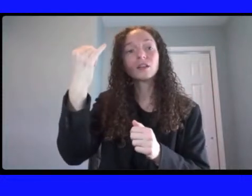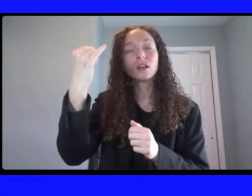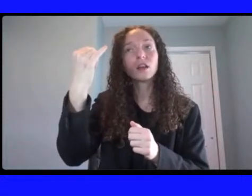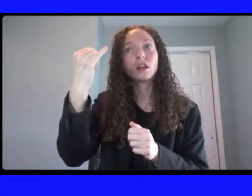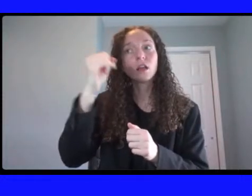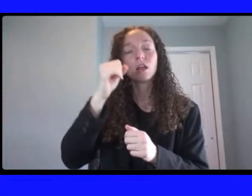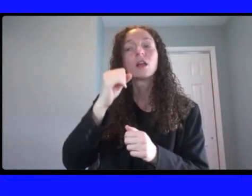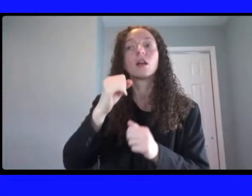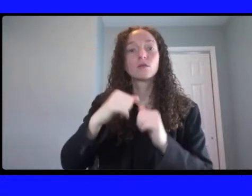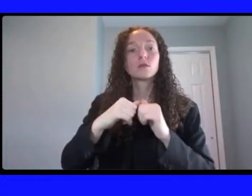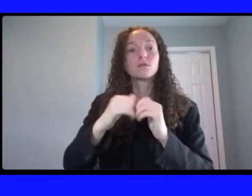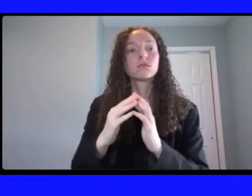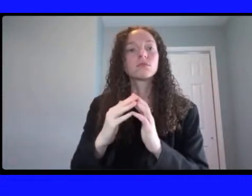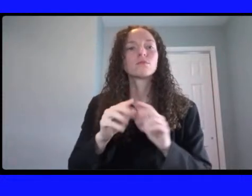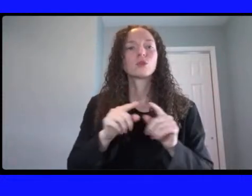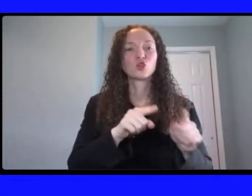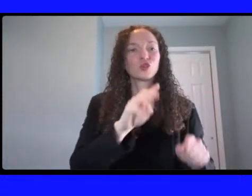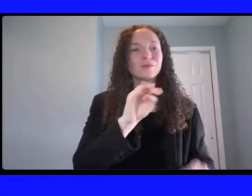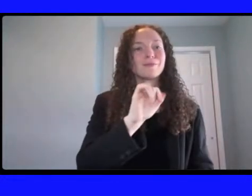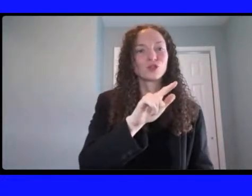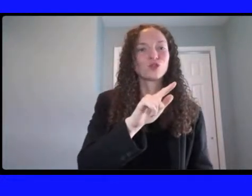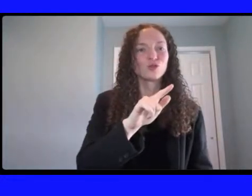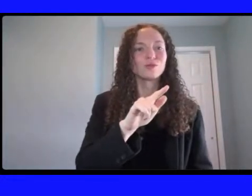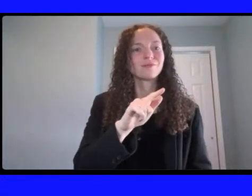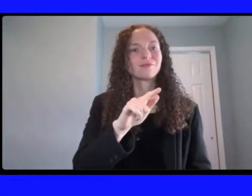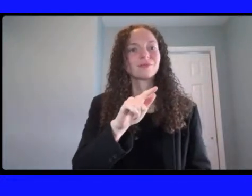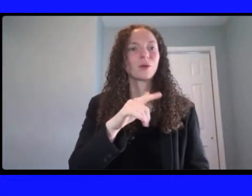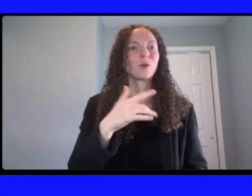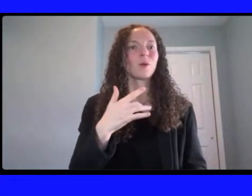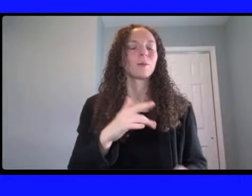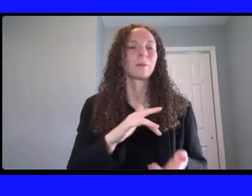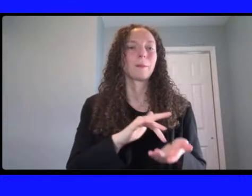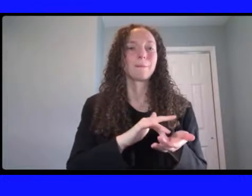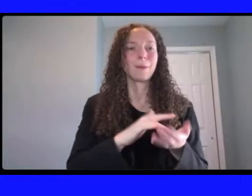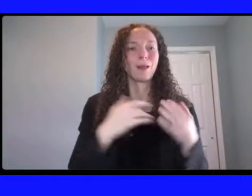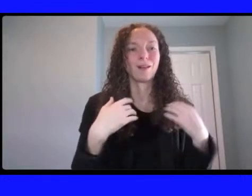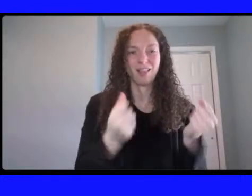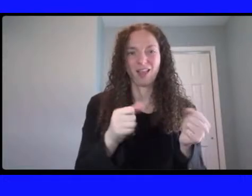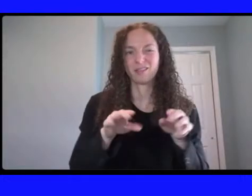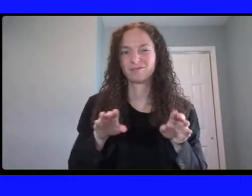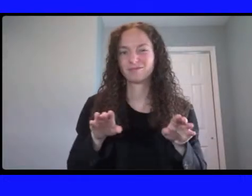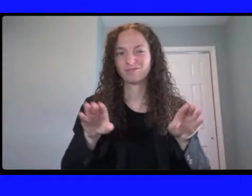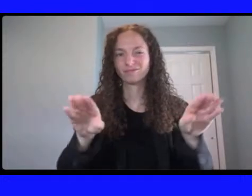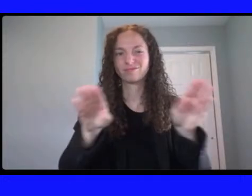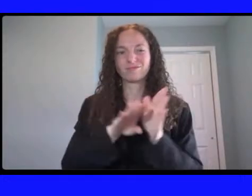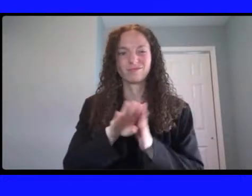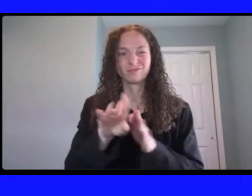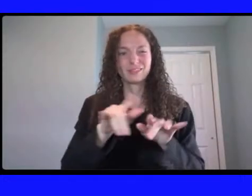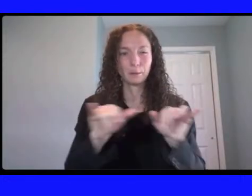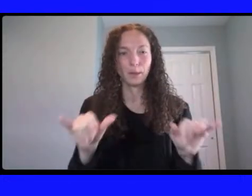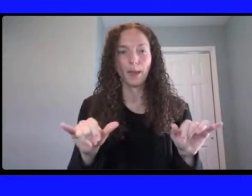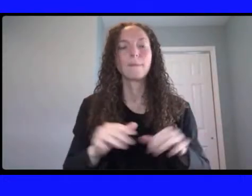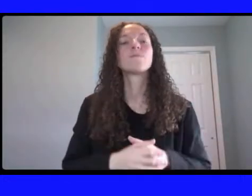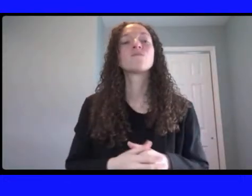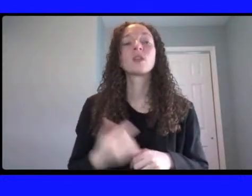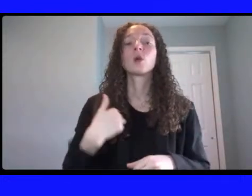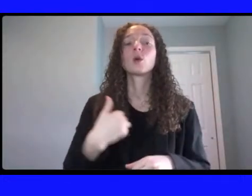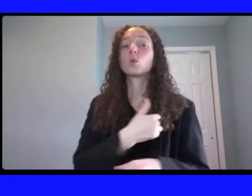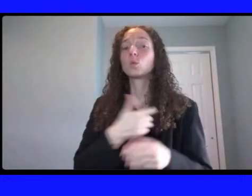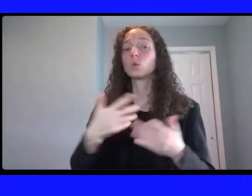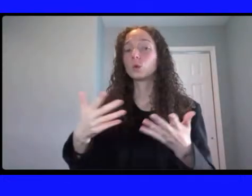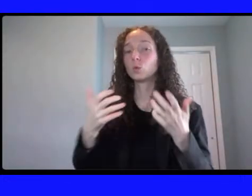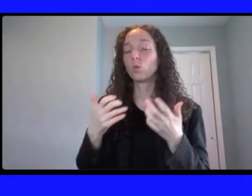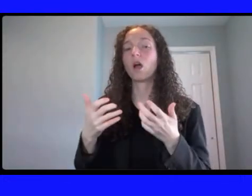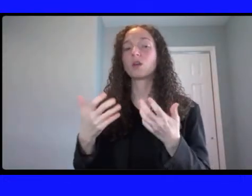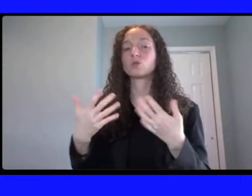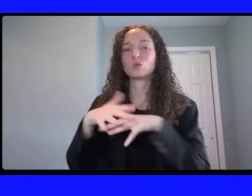The program started, the very start of the program was with the New York State Department of Health, which had something